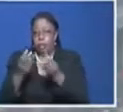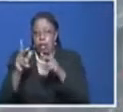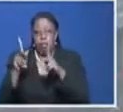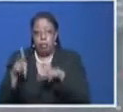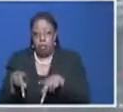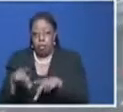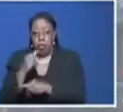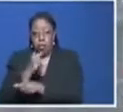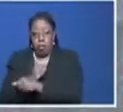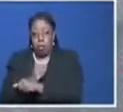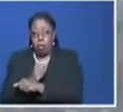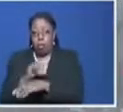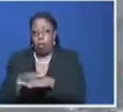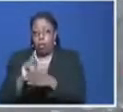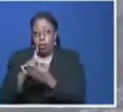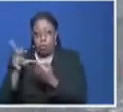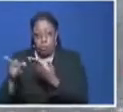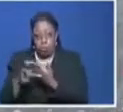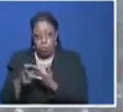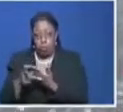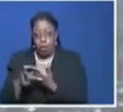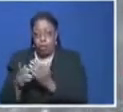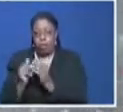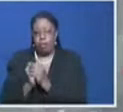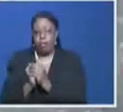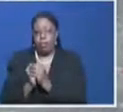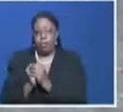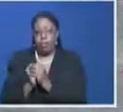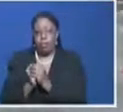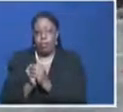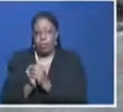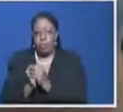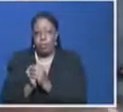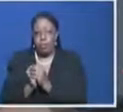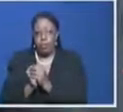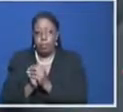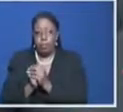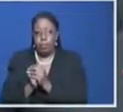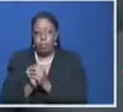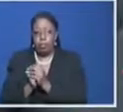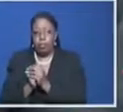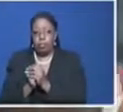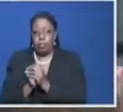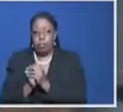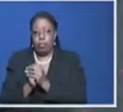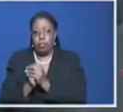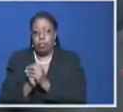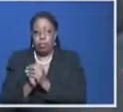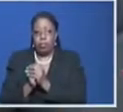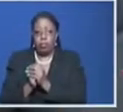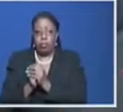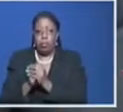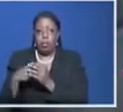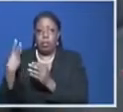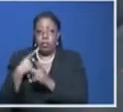that are employed on the project directly. But beyond that, we've earmarked in excess of